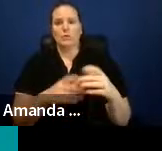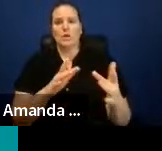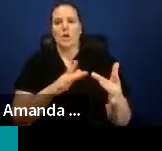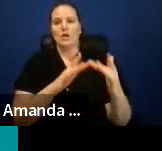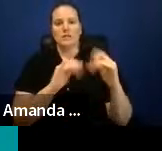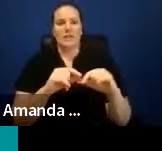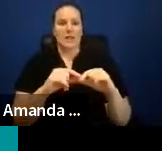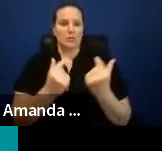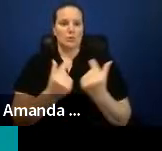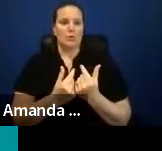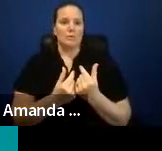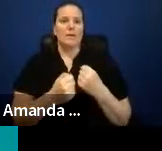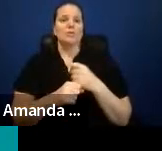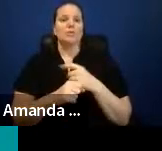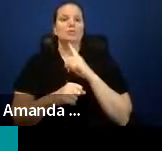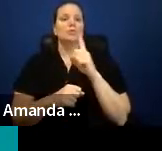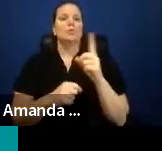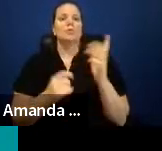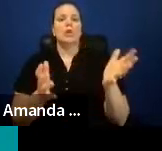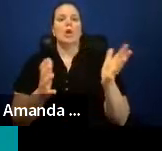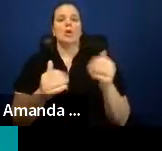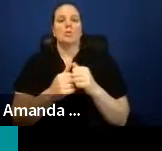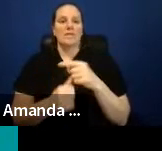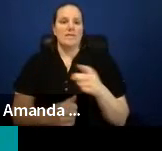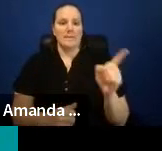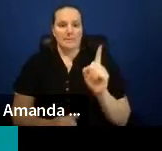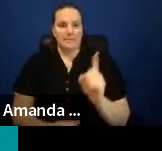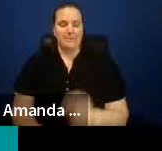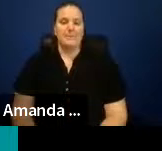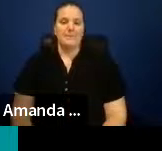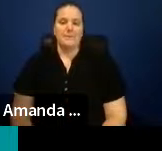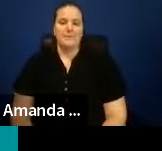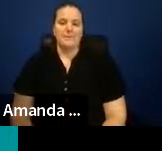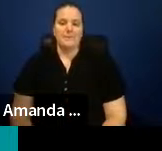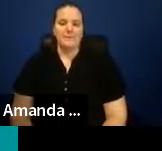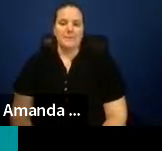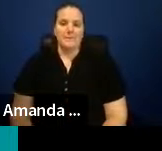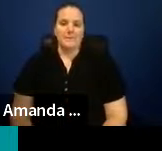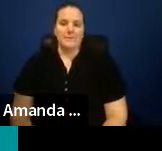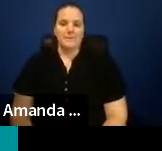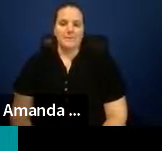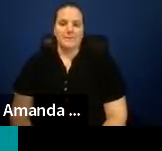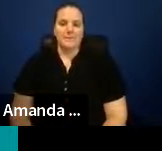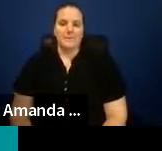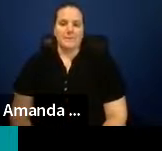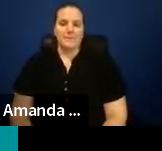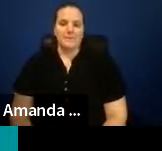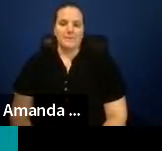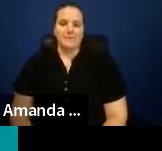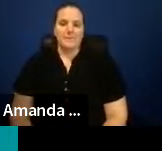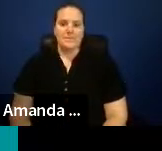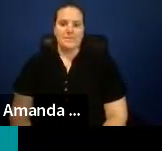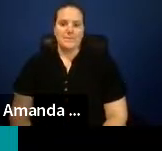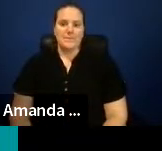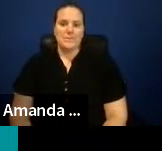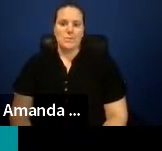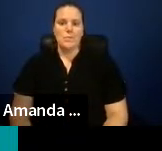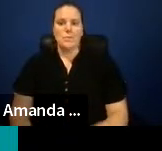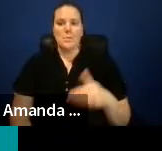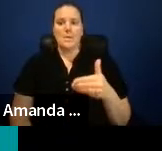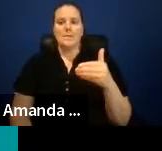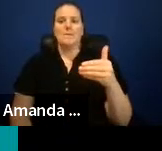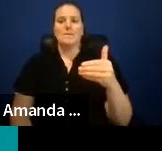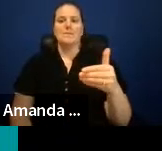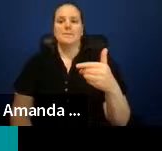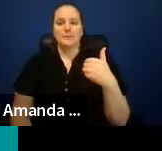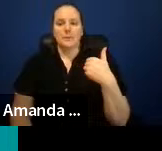sure we're talking to them. And so Upcoming, we have